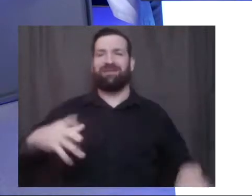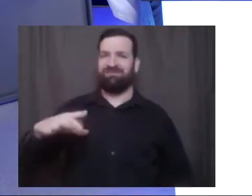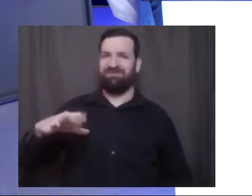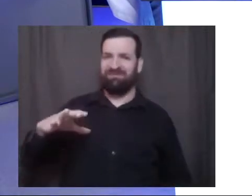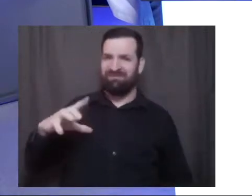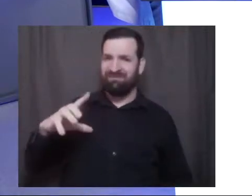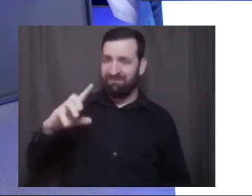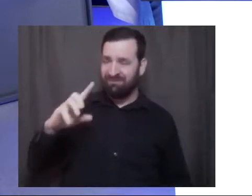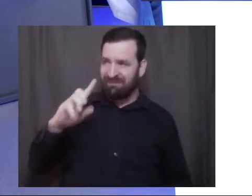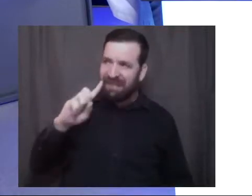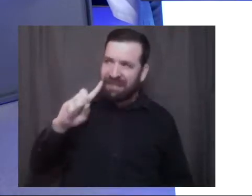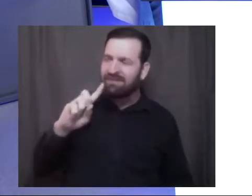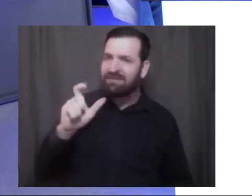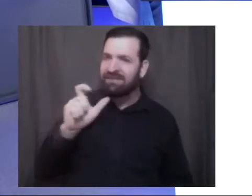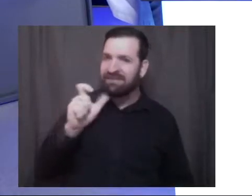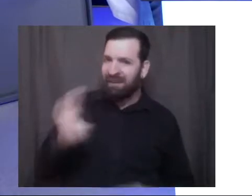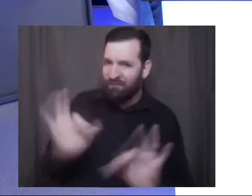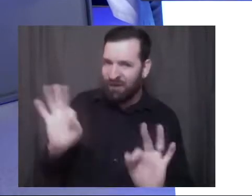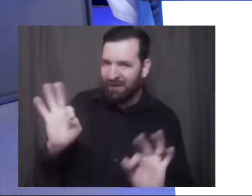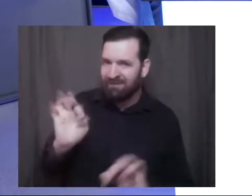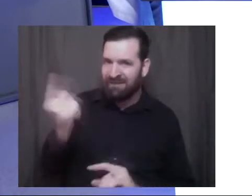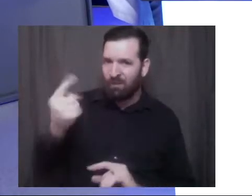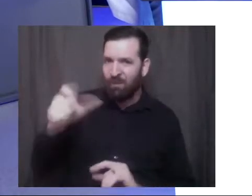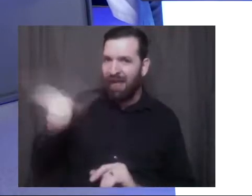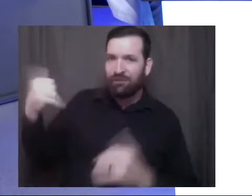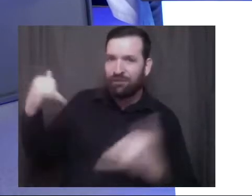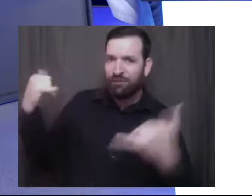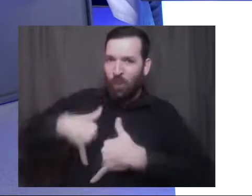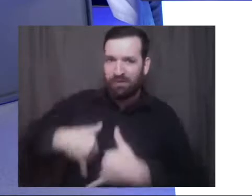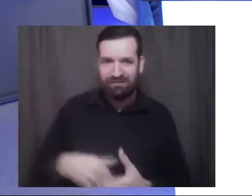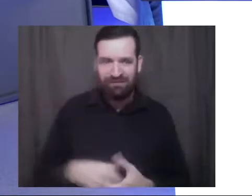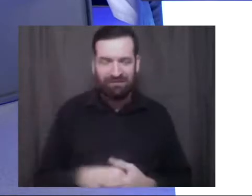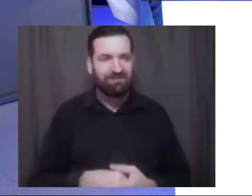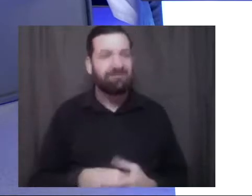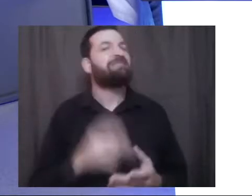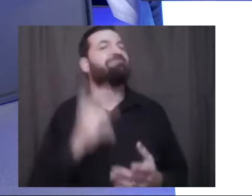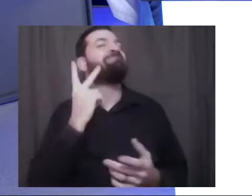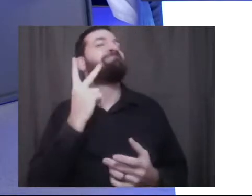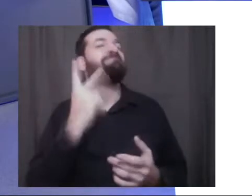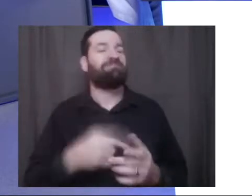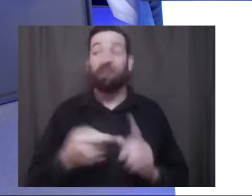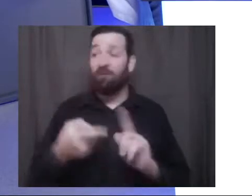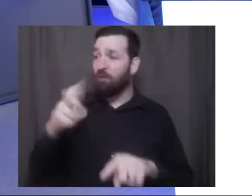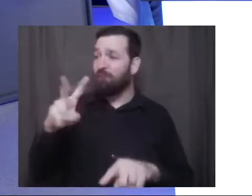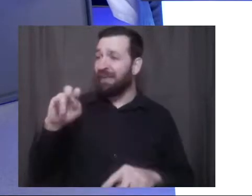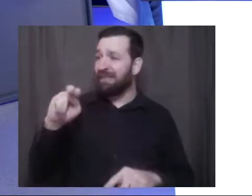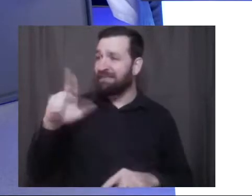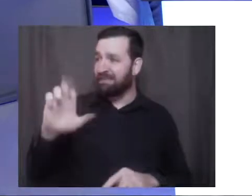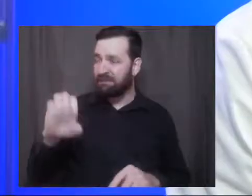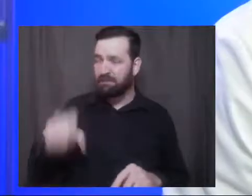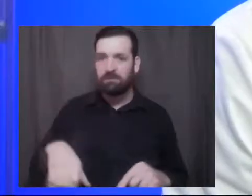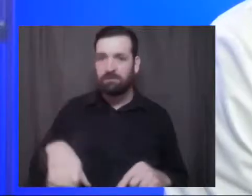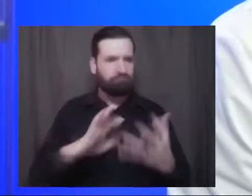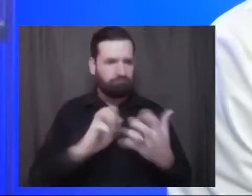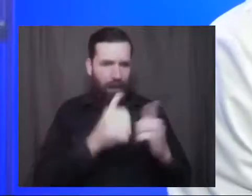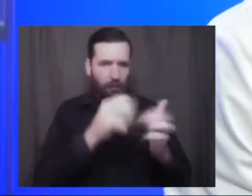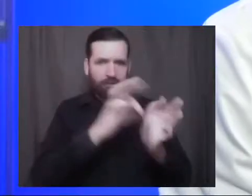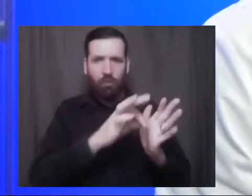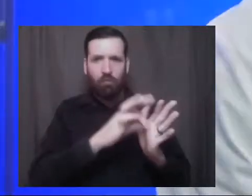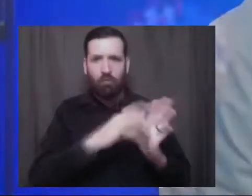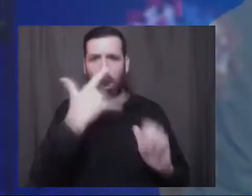someone else's. Yeah, it's free to her. We'll find out, right? From Vince. So how are we looking for our COVID count this morning? So the COVID